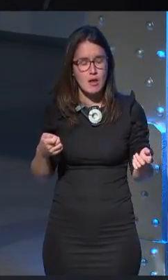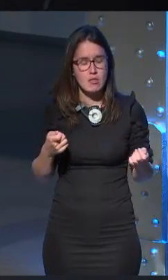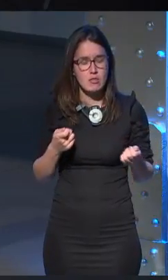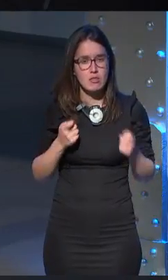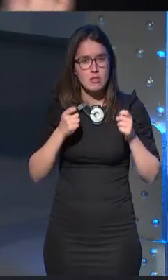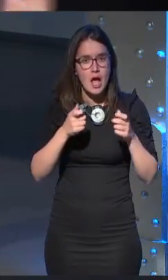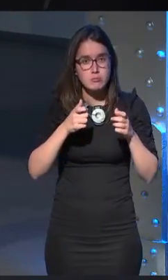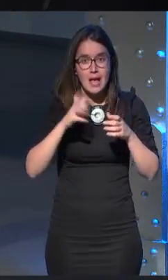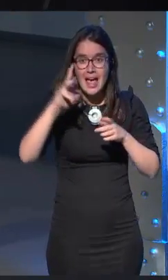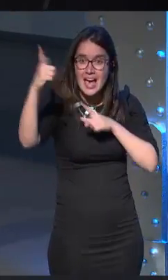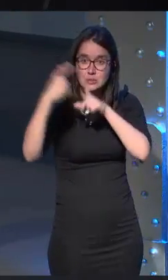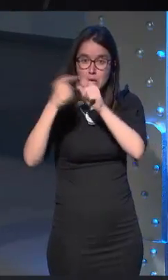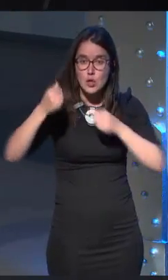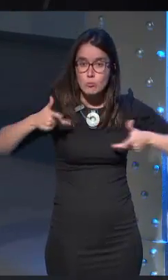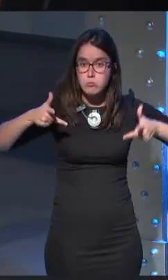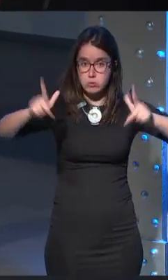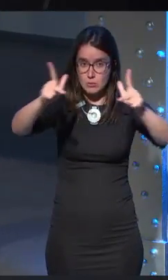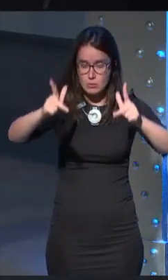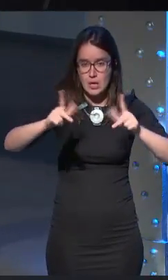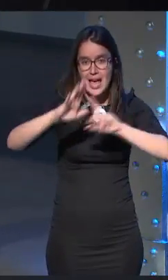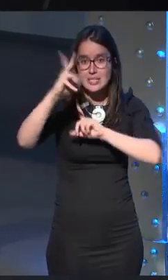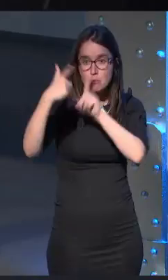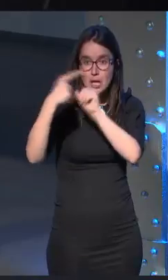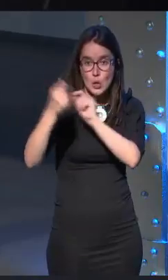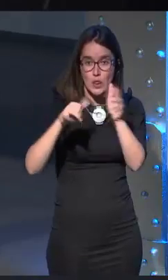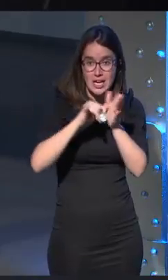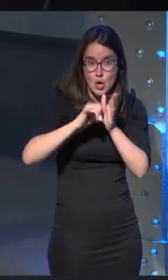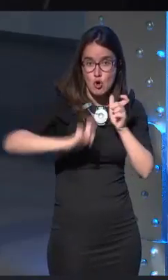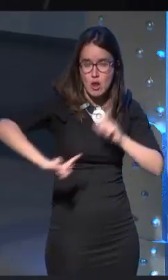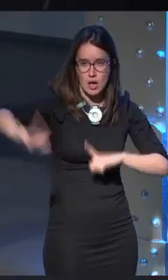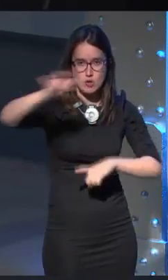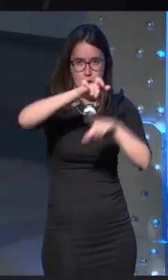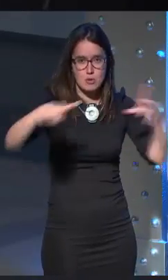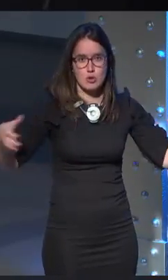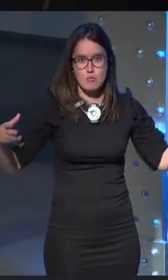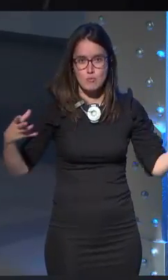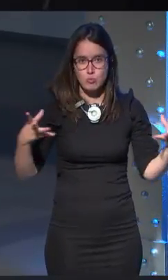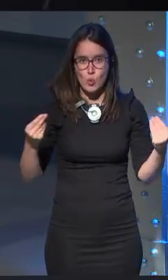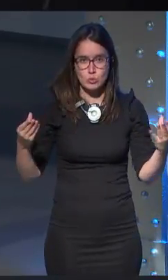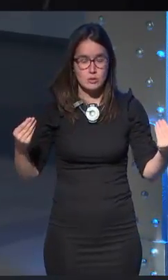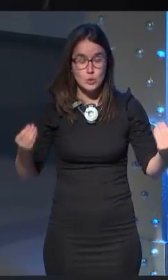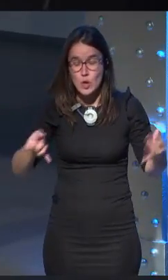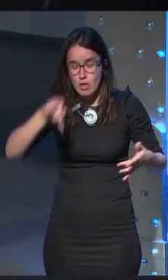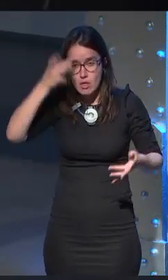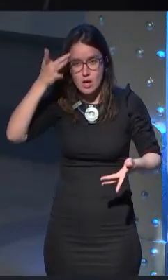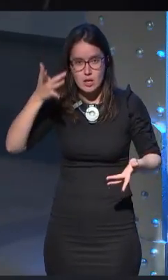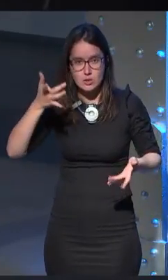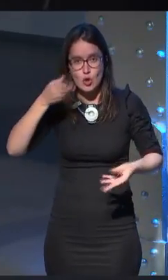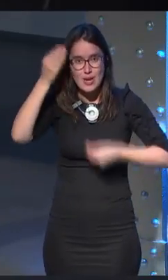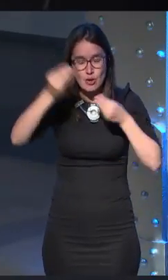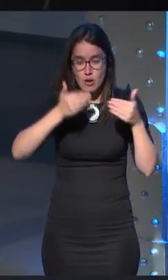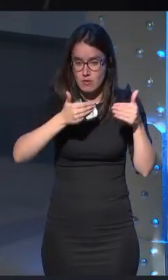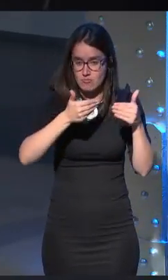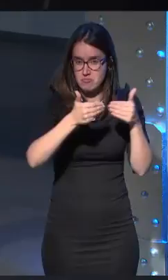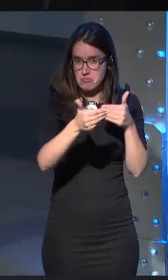space or low Earth orbit, for many, many more people. And I think we're going to see that in the next few years. We were Miko